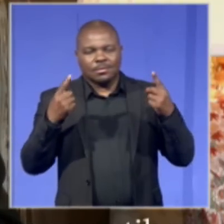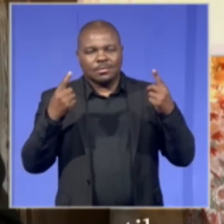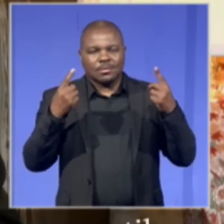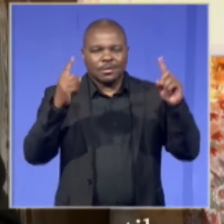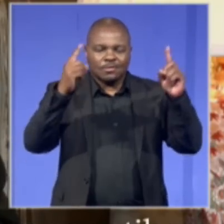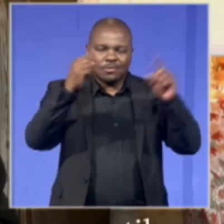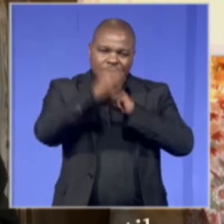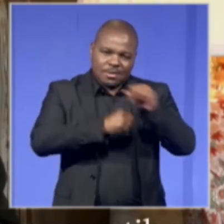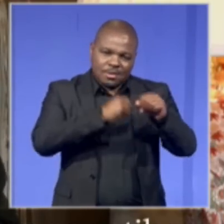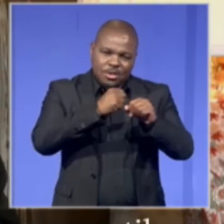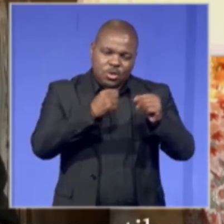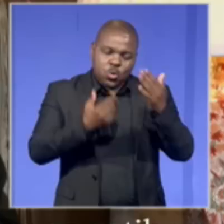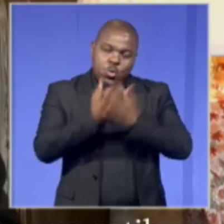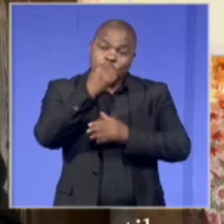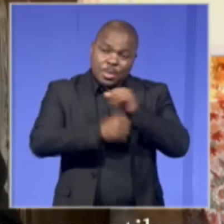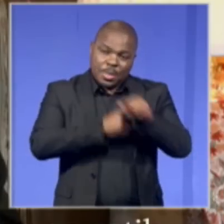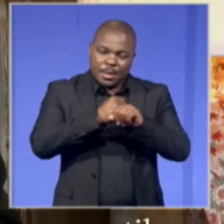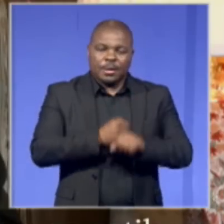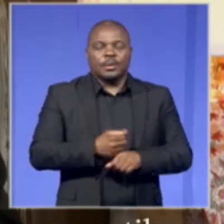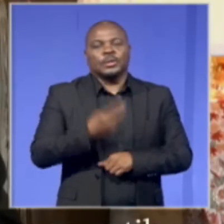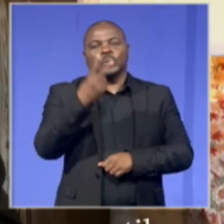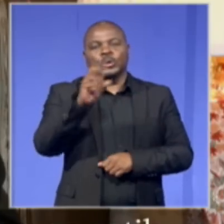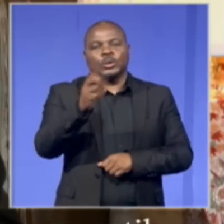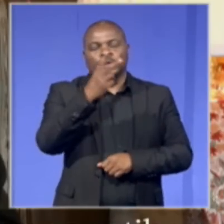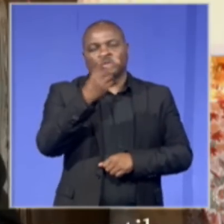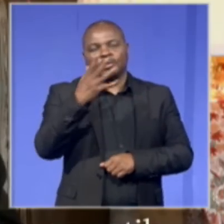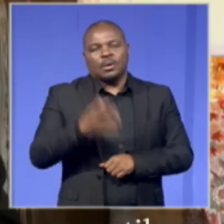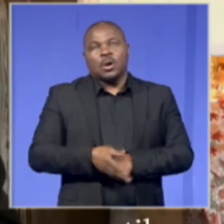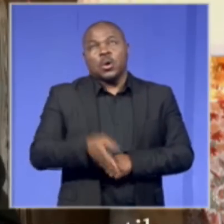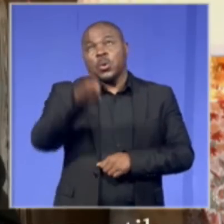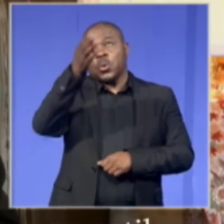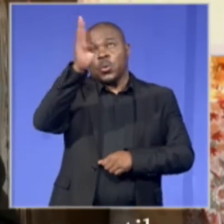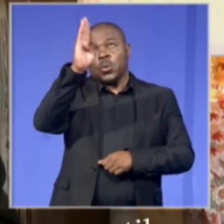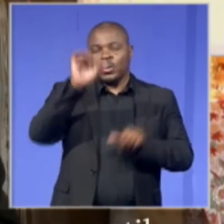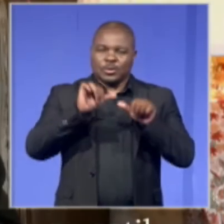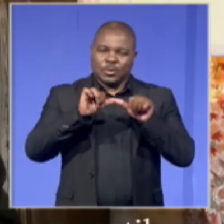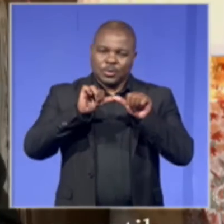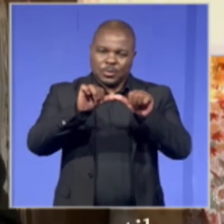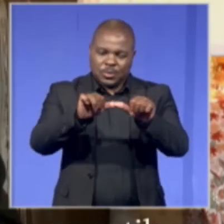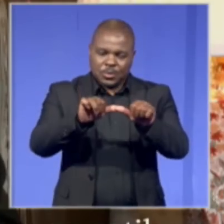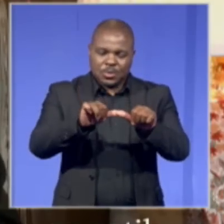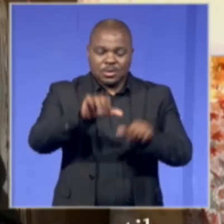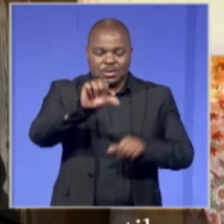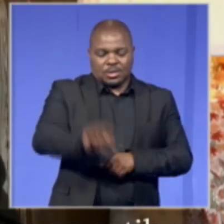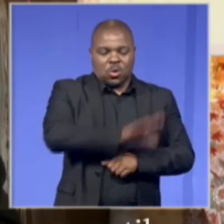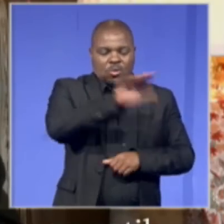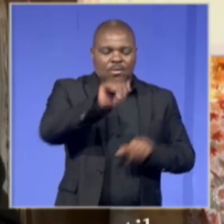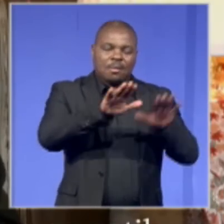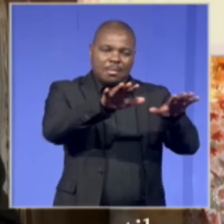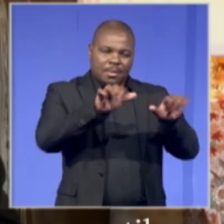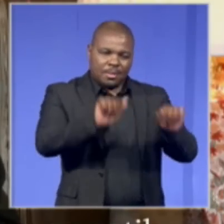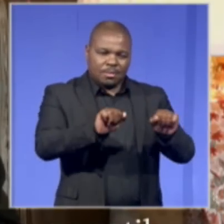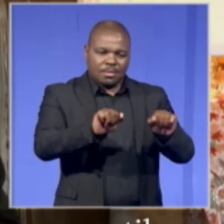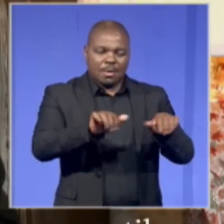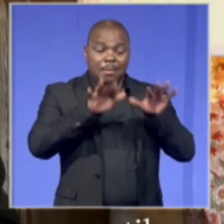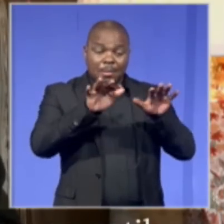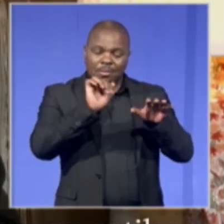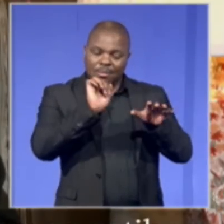in 2025. May God continue to bless South Africa and protect her